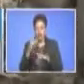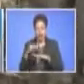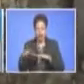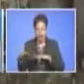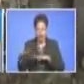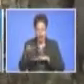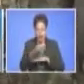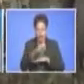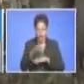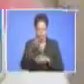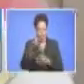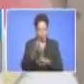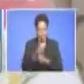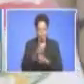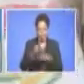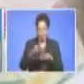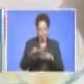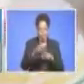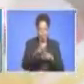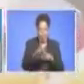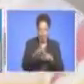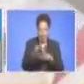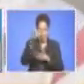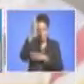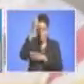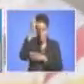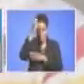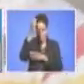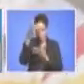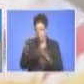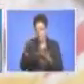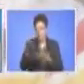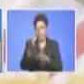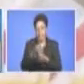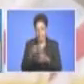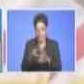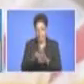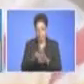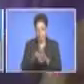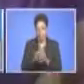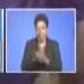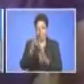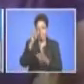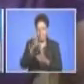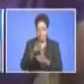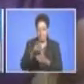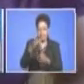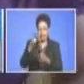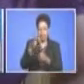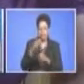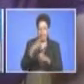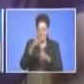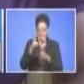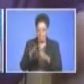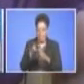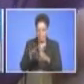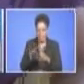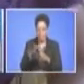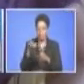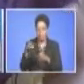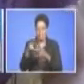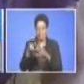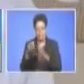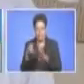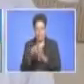get cabbage. If I just need a cup of iced tea, and he fixed the best iced tea. And it's that example president of the